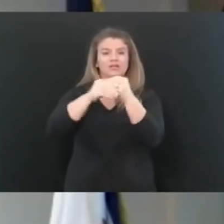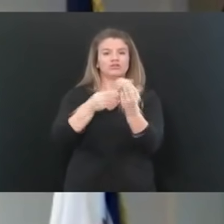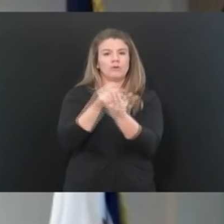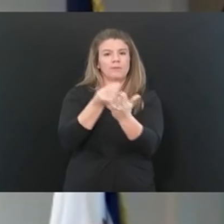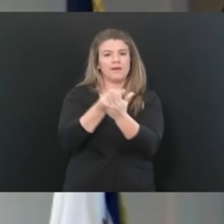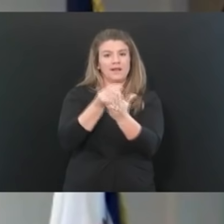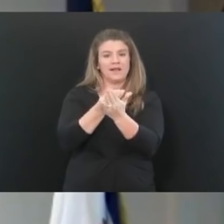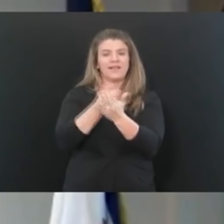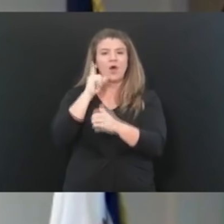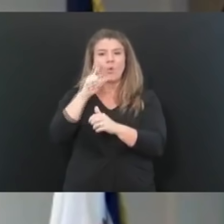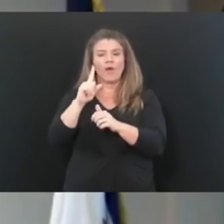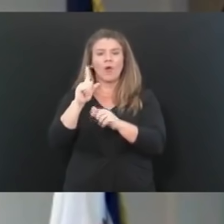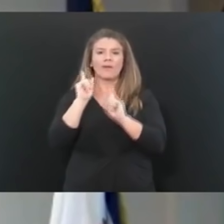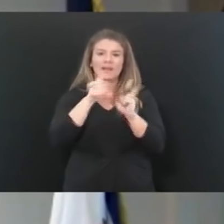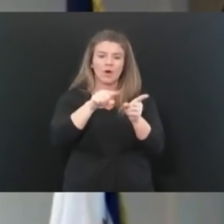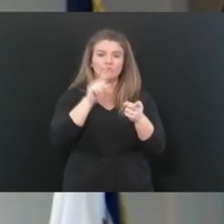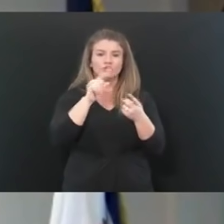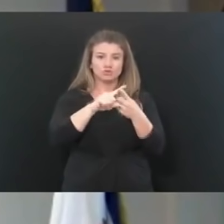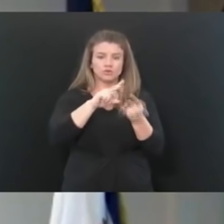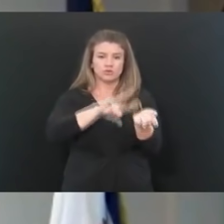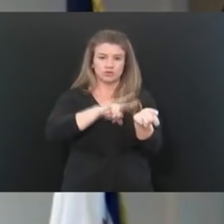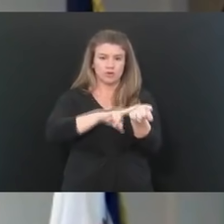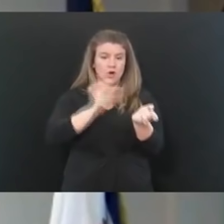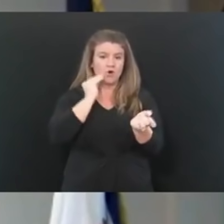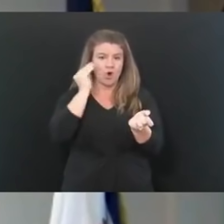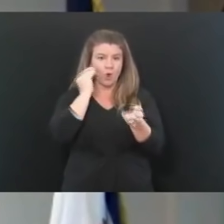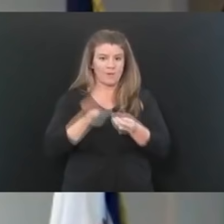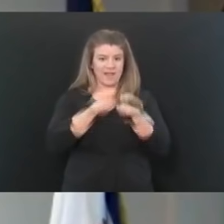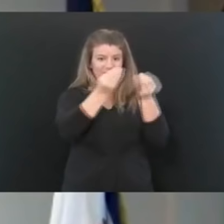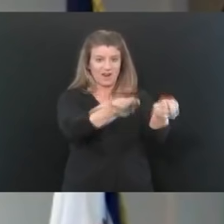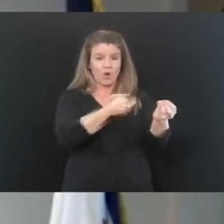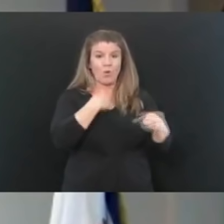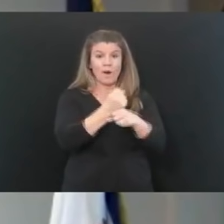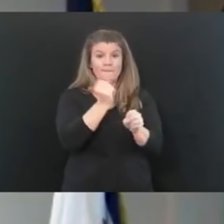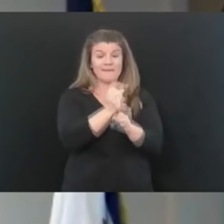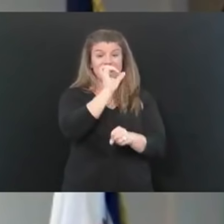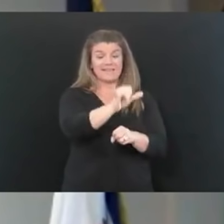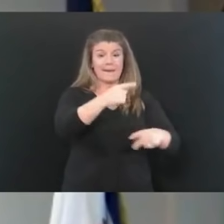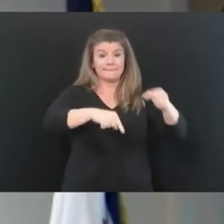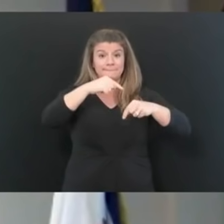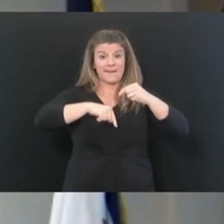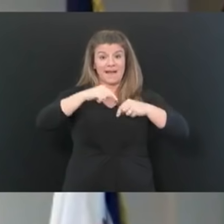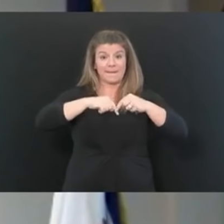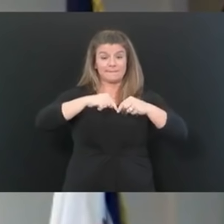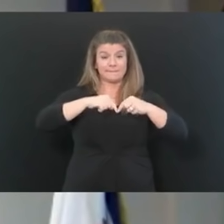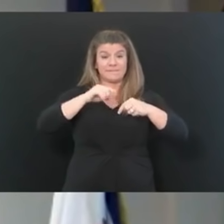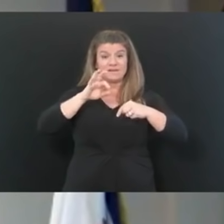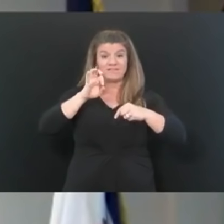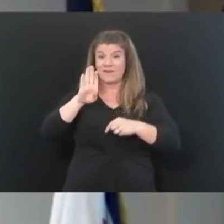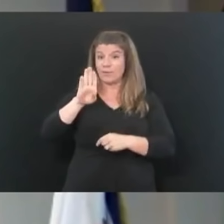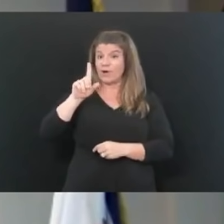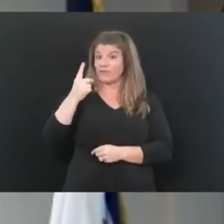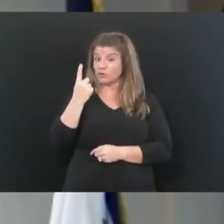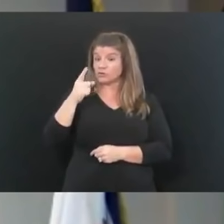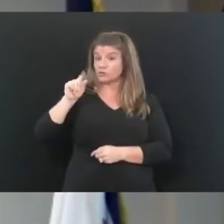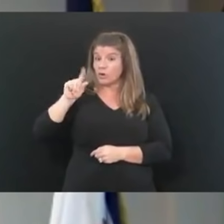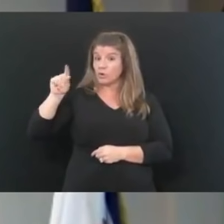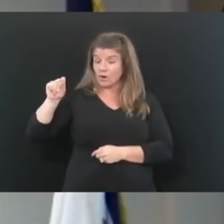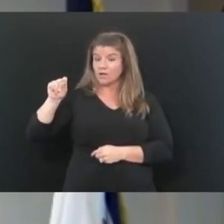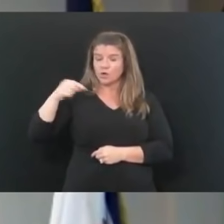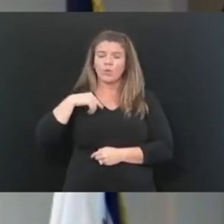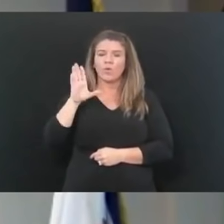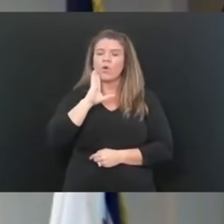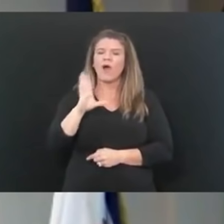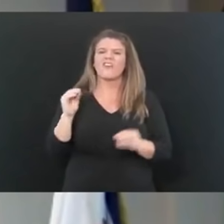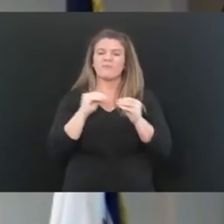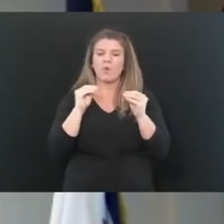go to the nursing homes. And we're making that retroactive to February 1 of 2020. So we'll have more